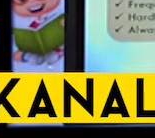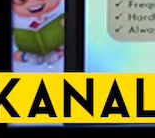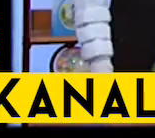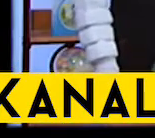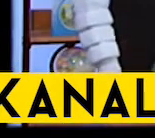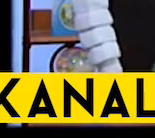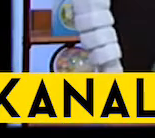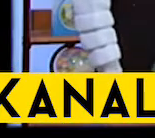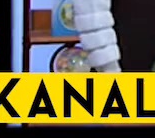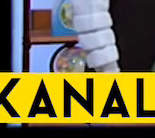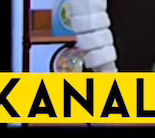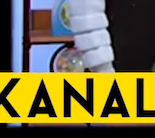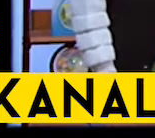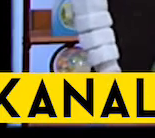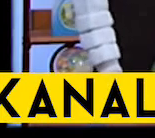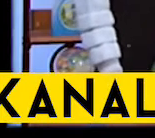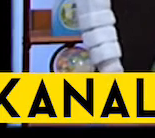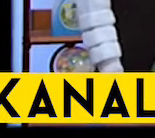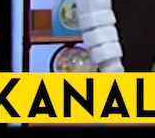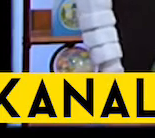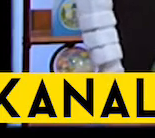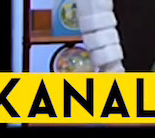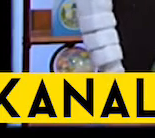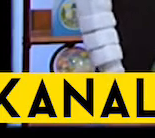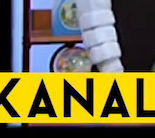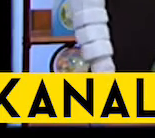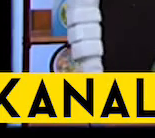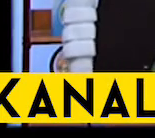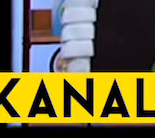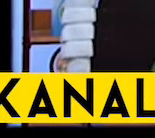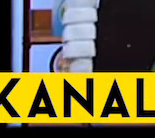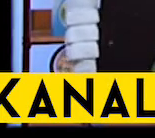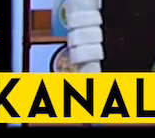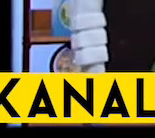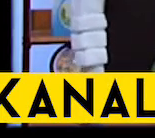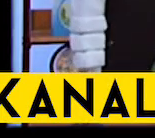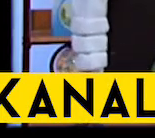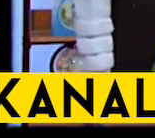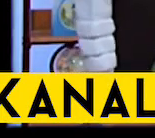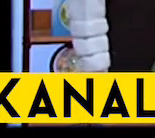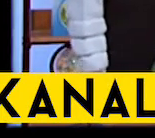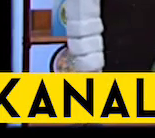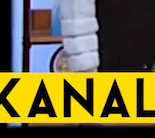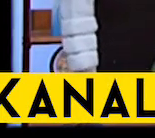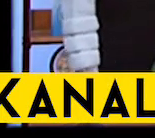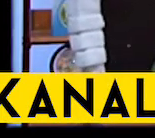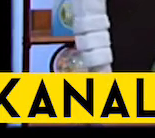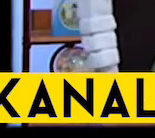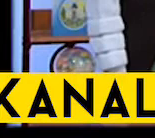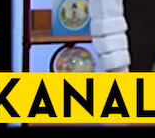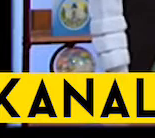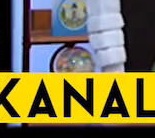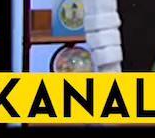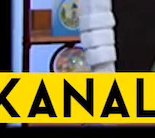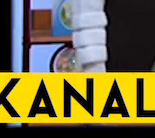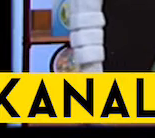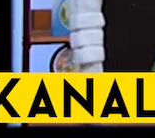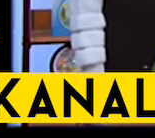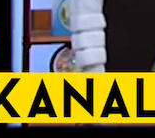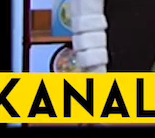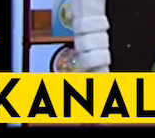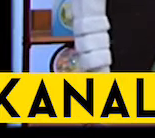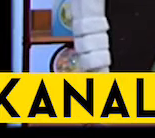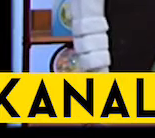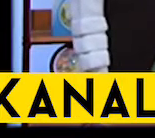activities. First of all, let's revise what is adverb. Here you can see that an adverb is